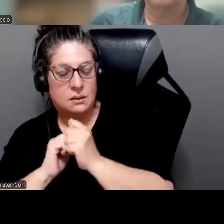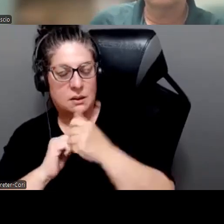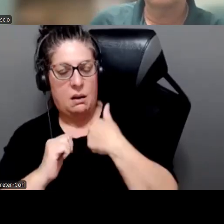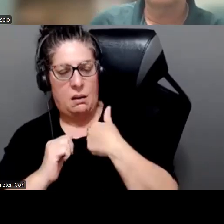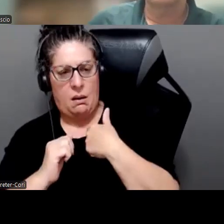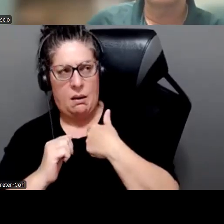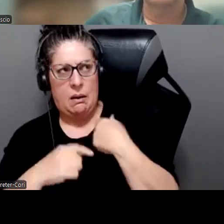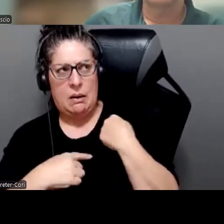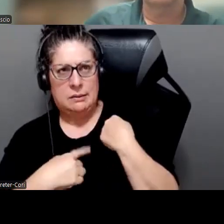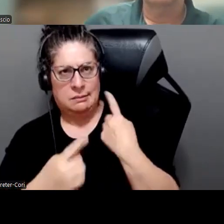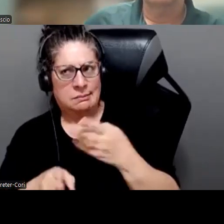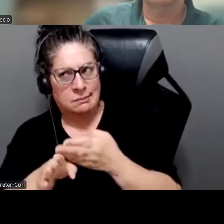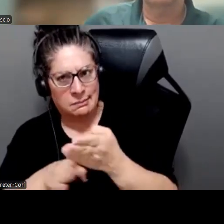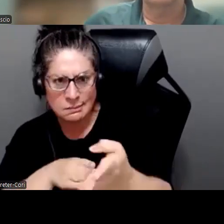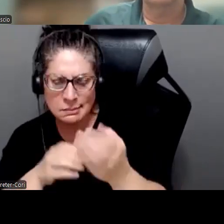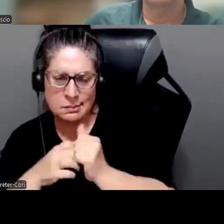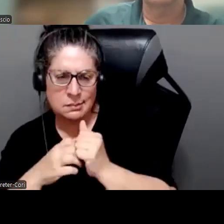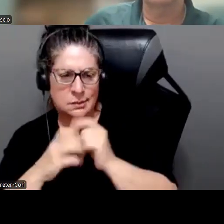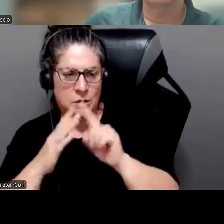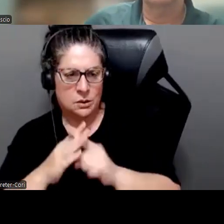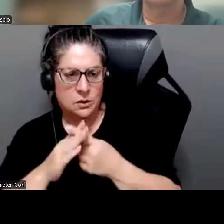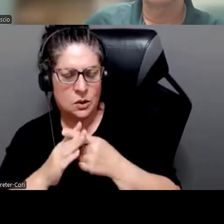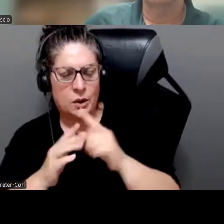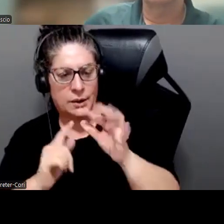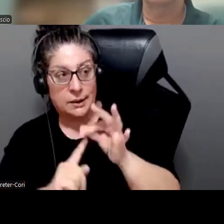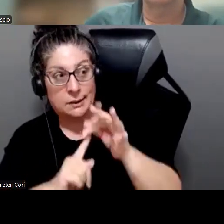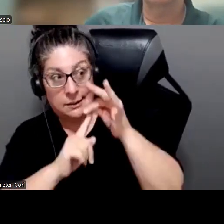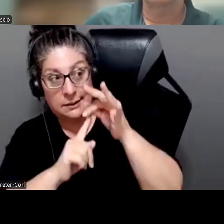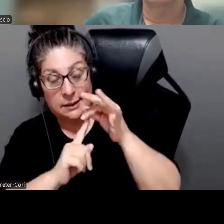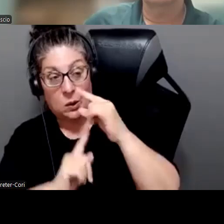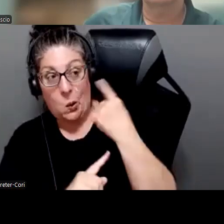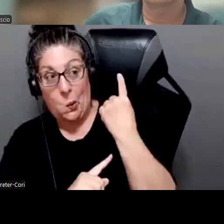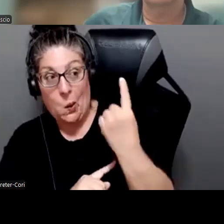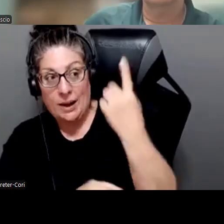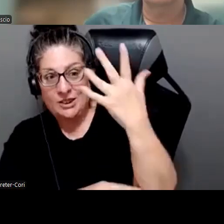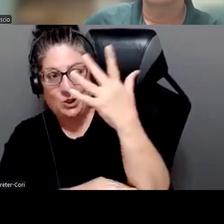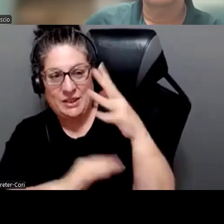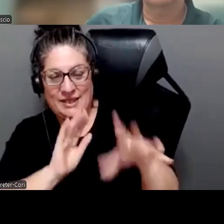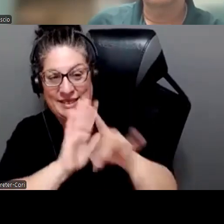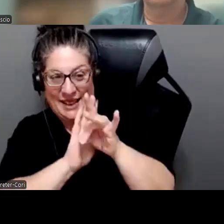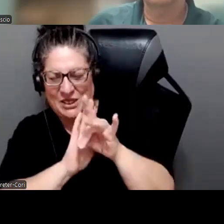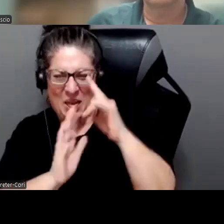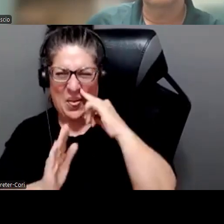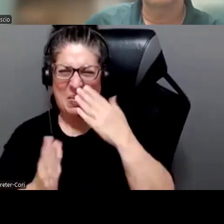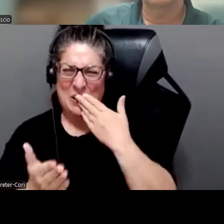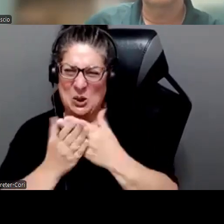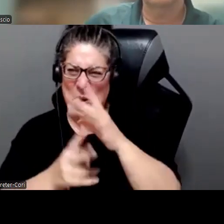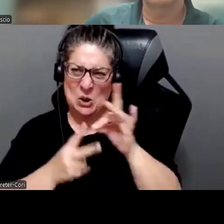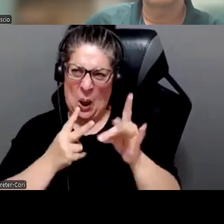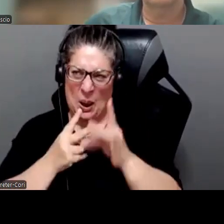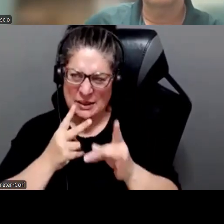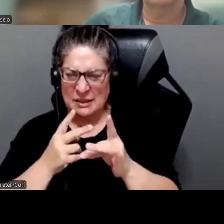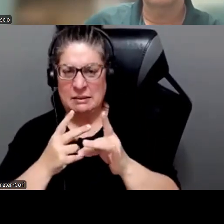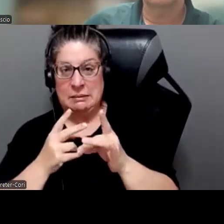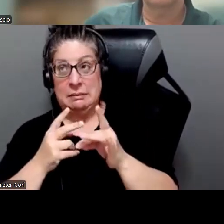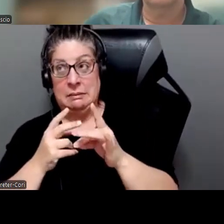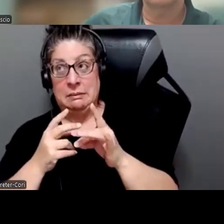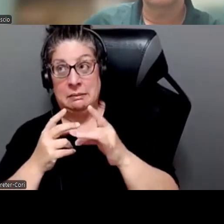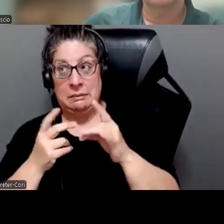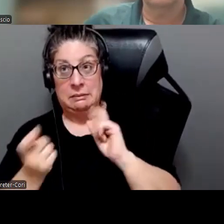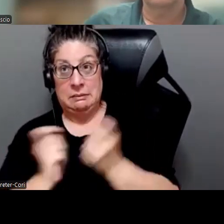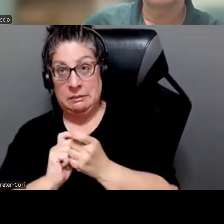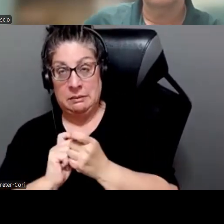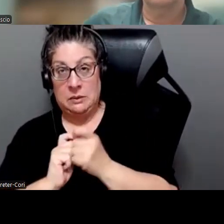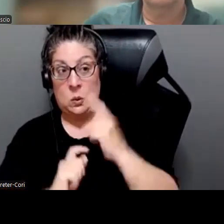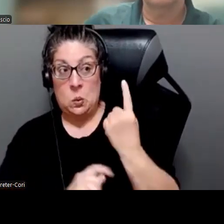I've spent a career where we started out with single tree selection, thinking that was a viable alternative, and we rapidly moved from